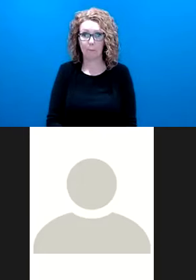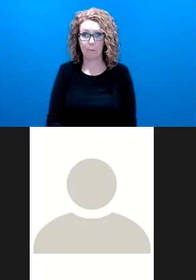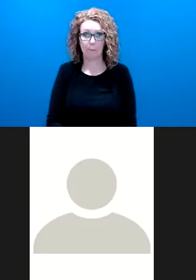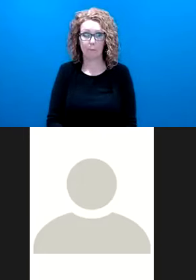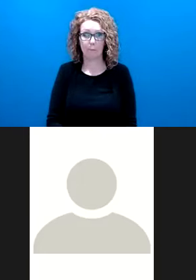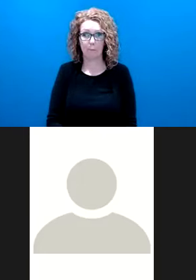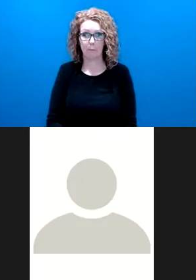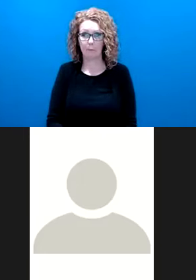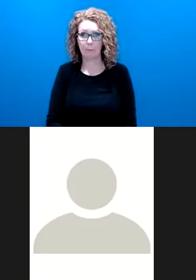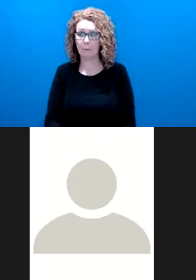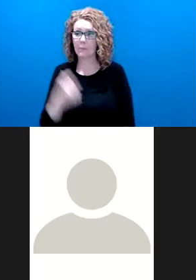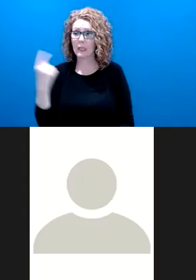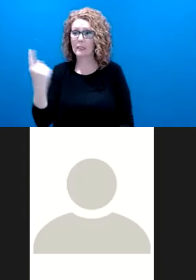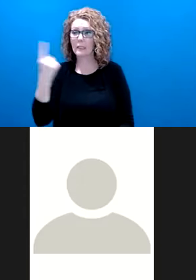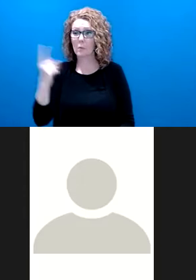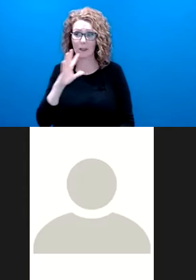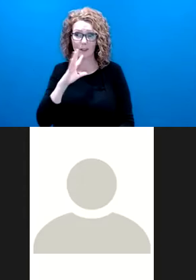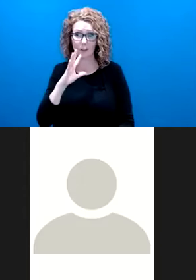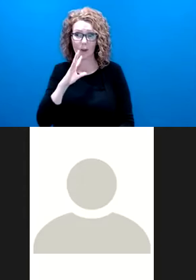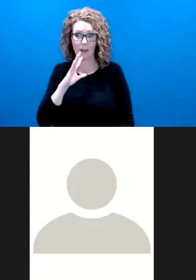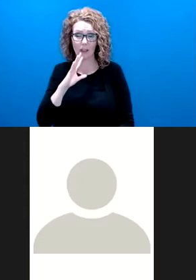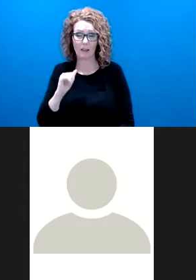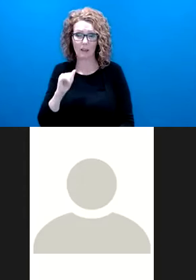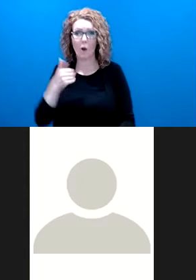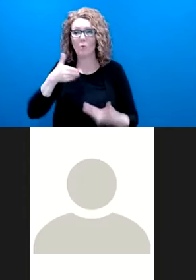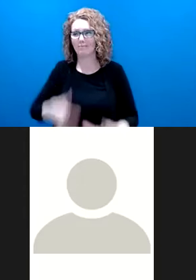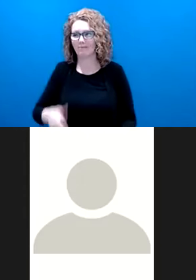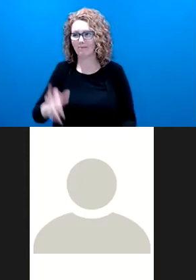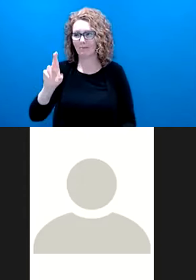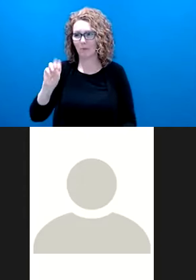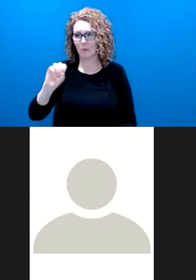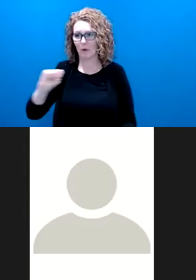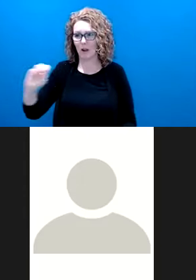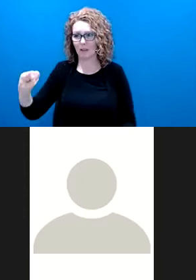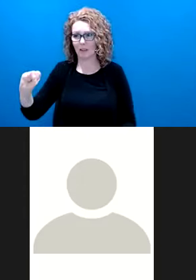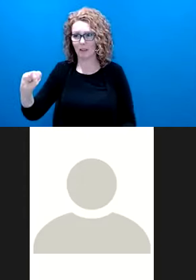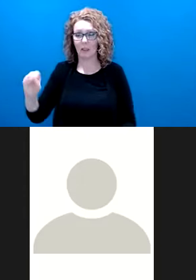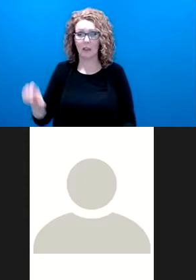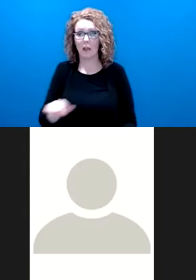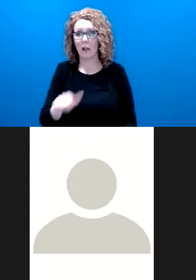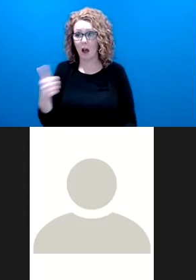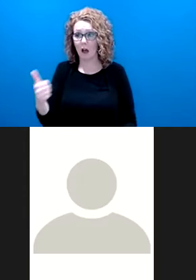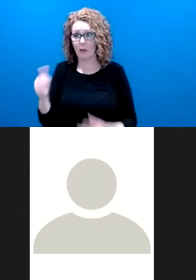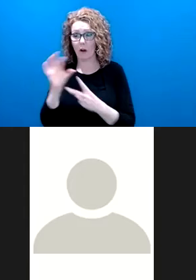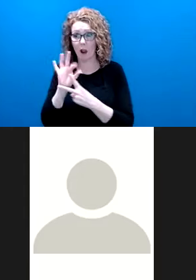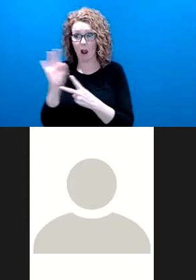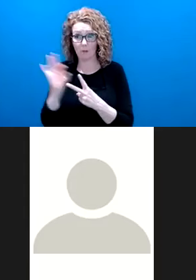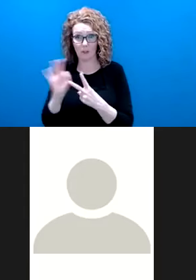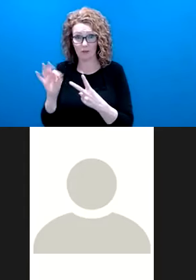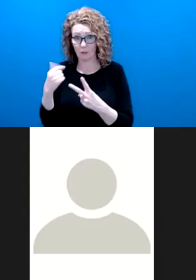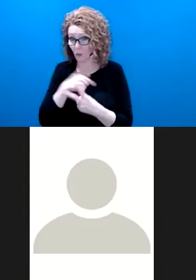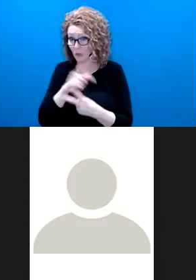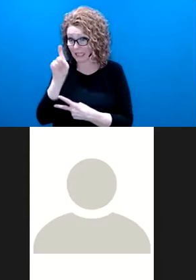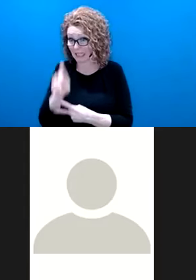And actually, I guess I would also just add, sorry, this is Ross, as another option of whether we need these